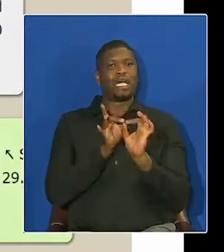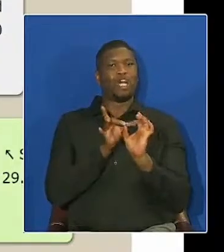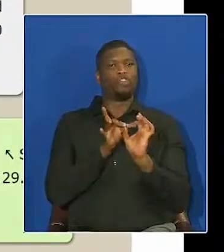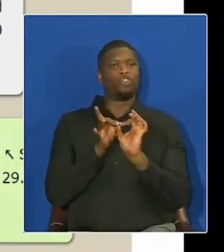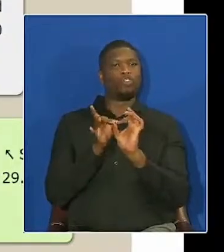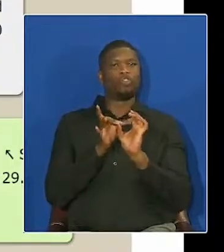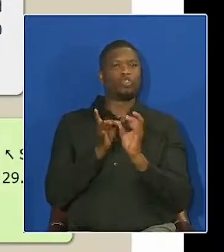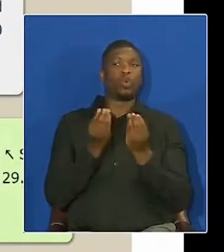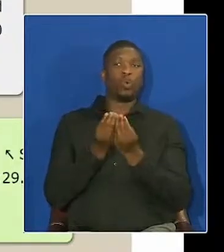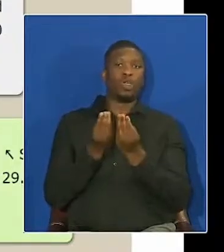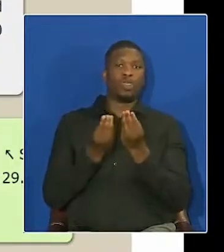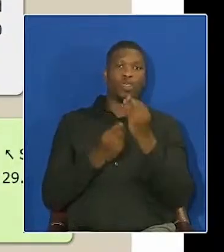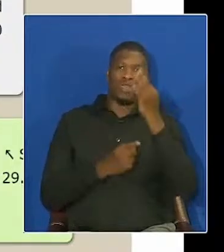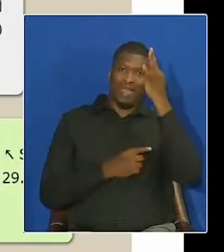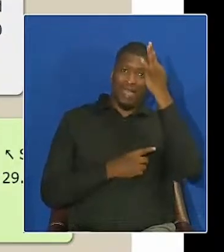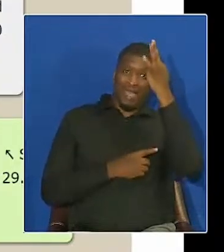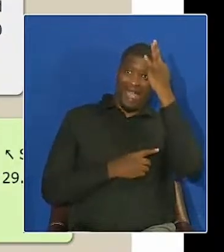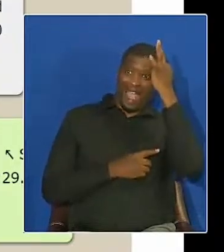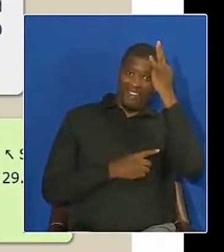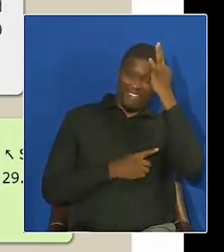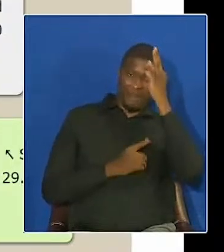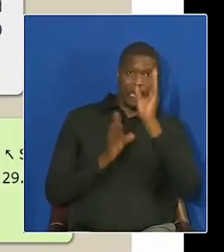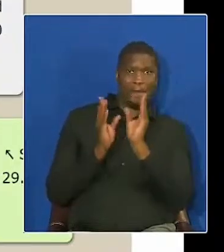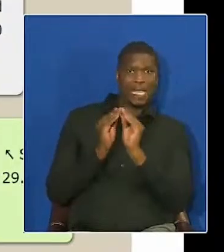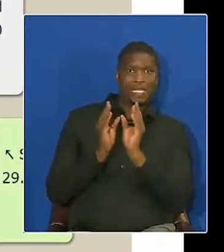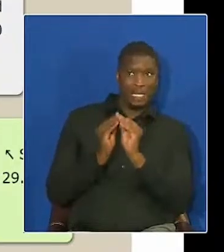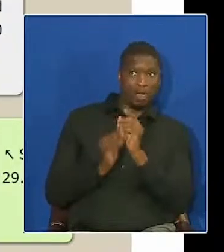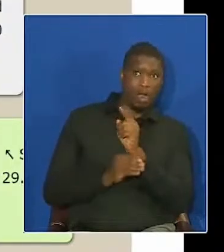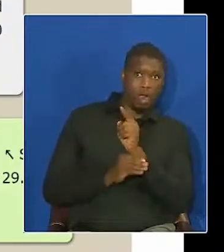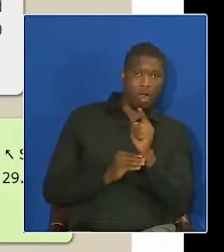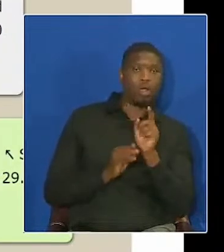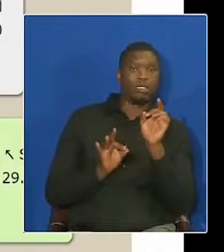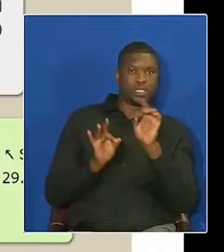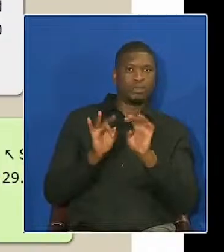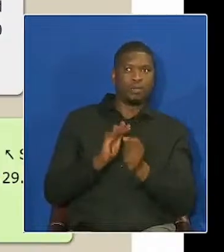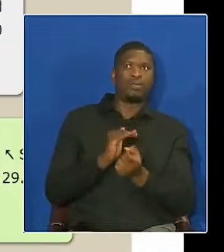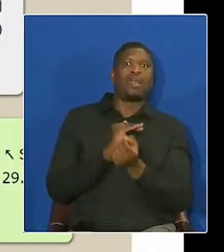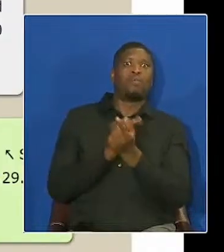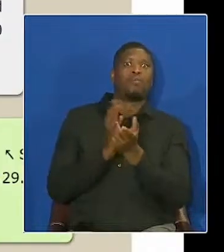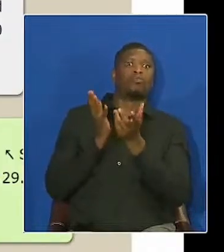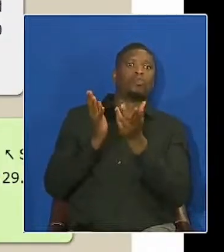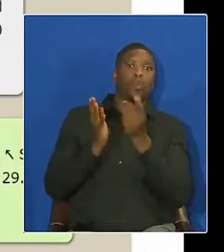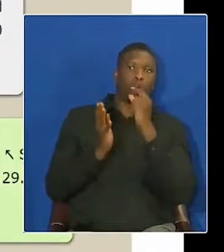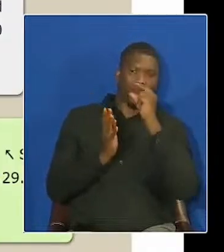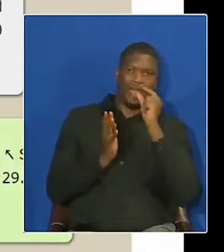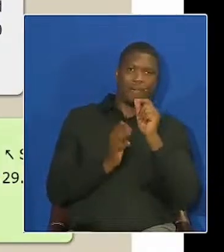associated with government meetings that are sometimes referred to as the Lekgotla.